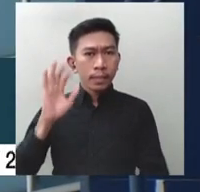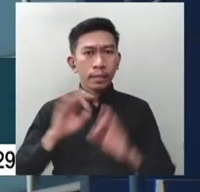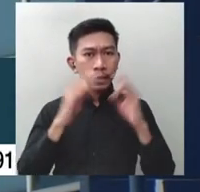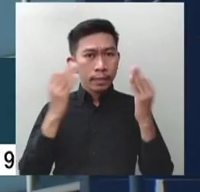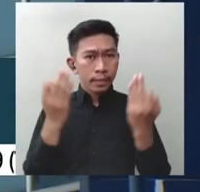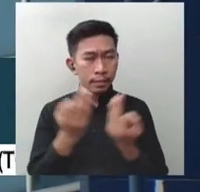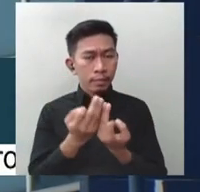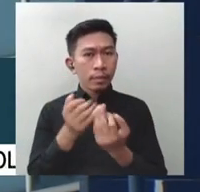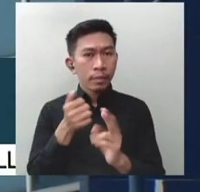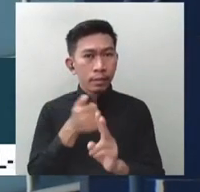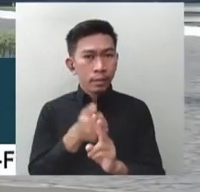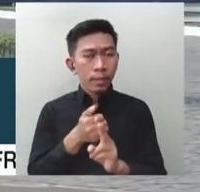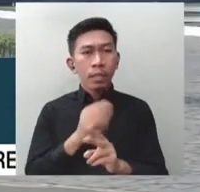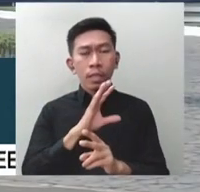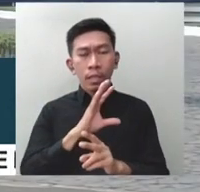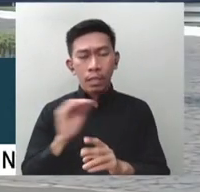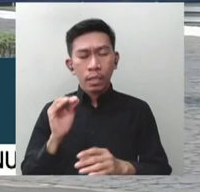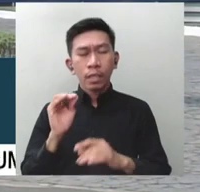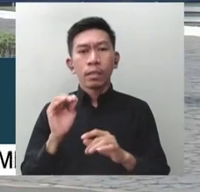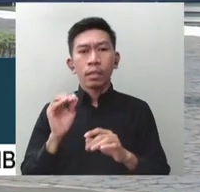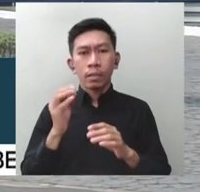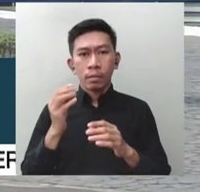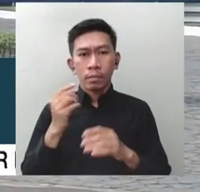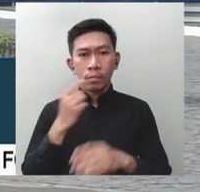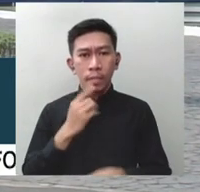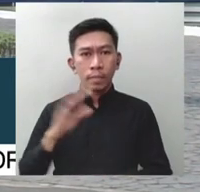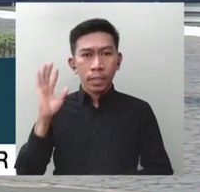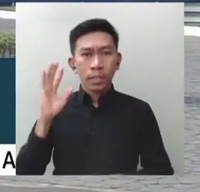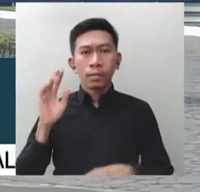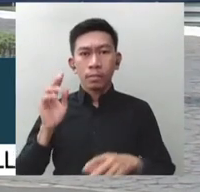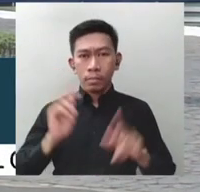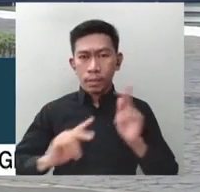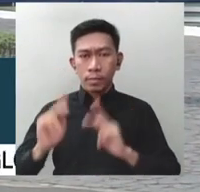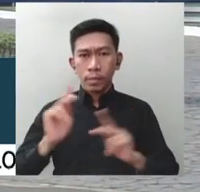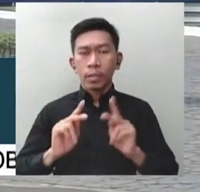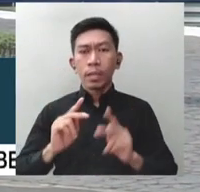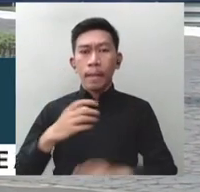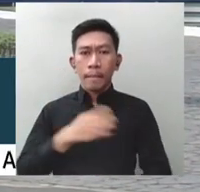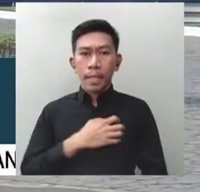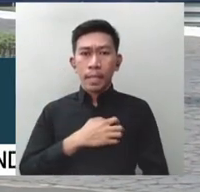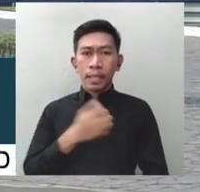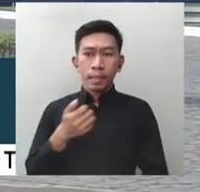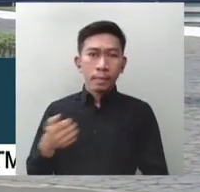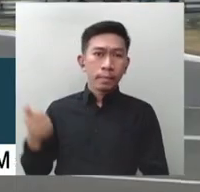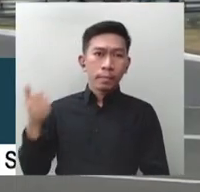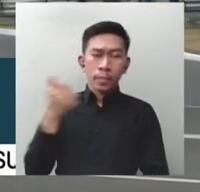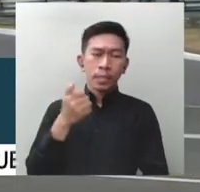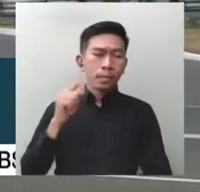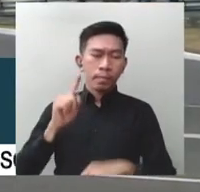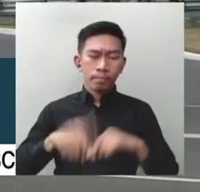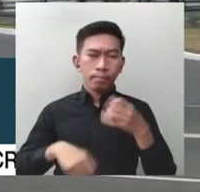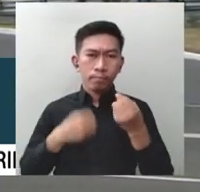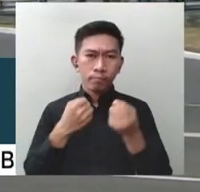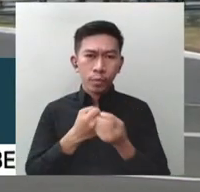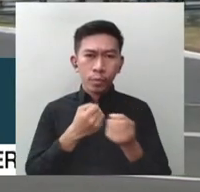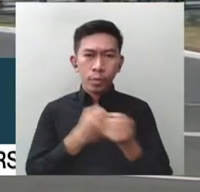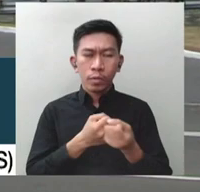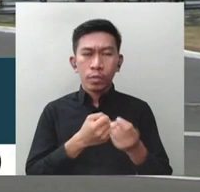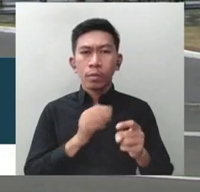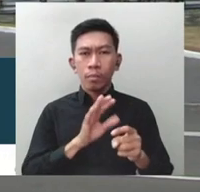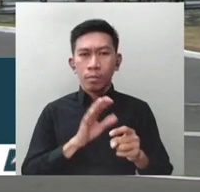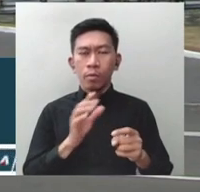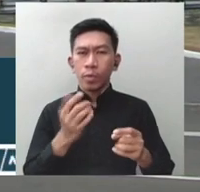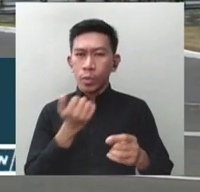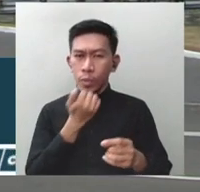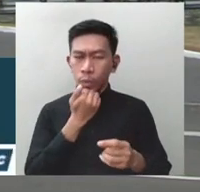well as the public, that the PNP leadership will never tolerate this kind of misaction in this deed on the part of some of the police officers. We